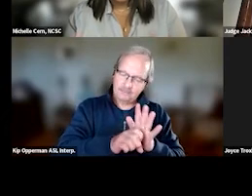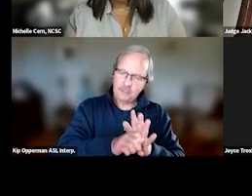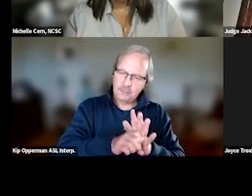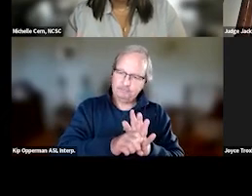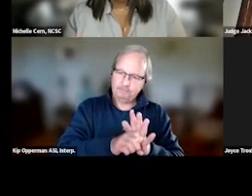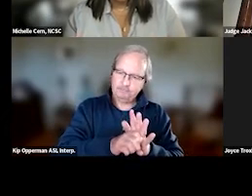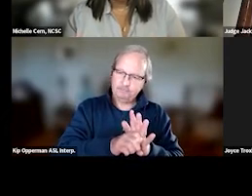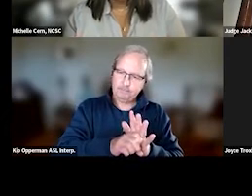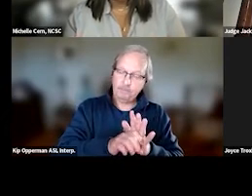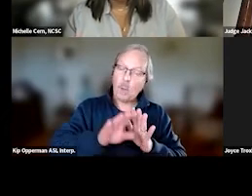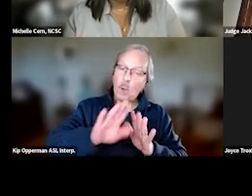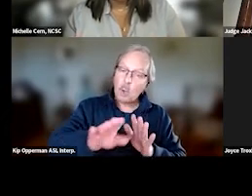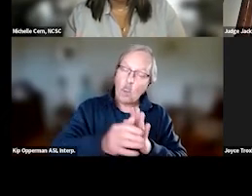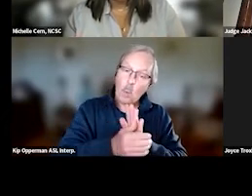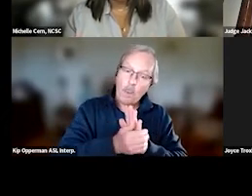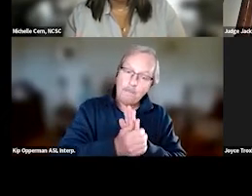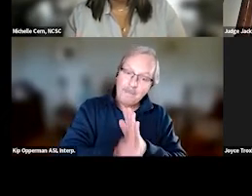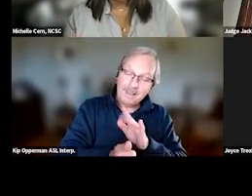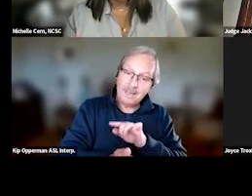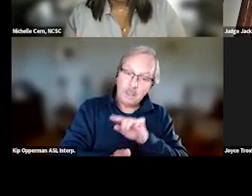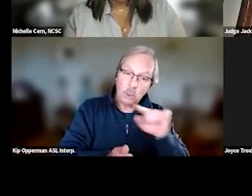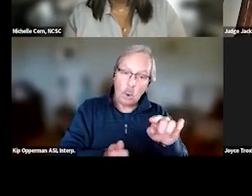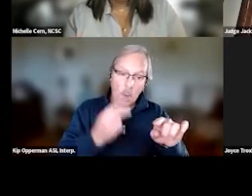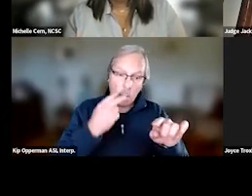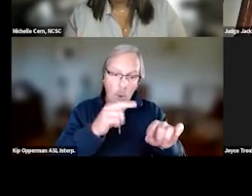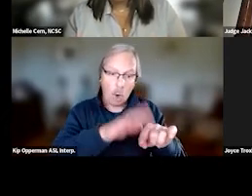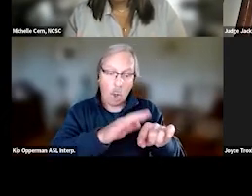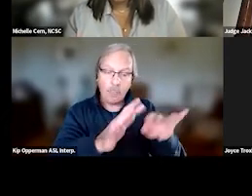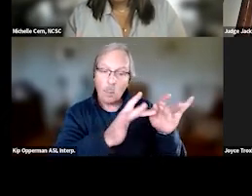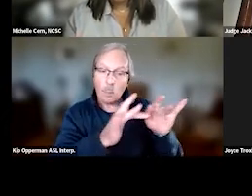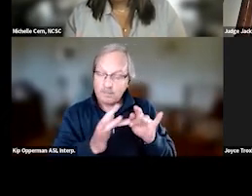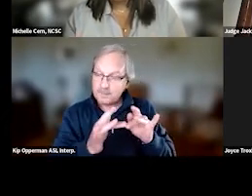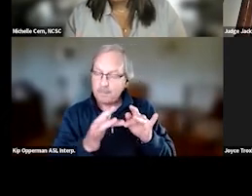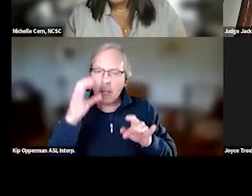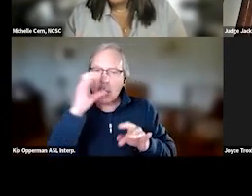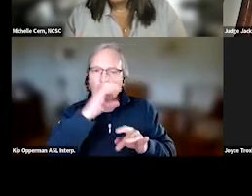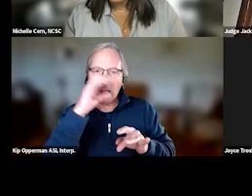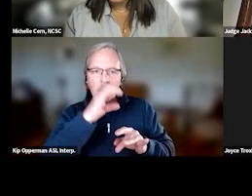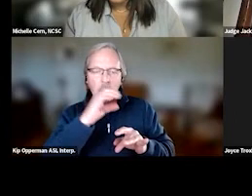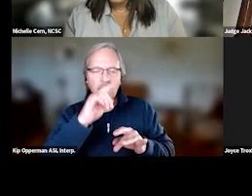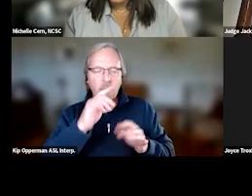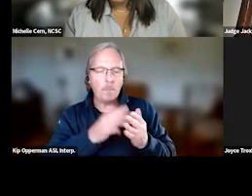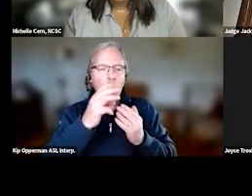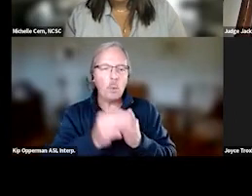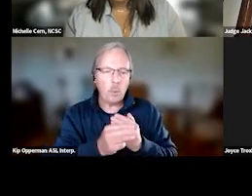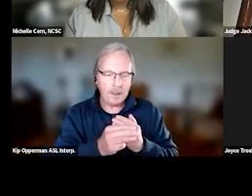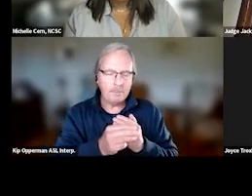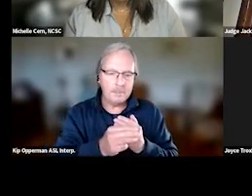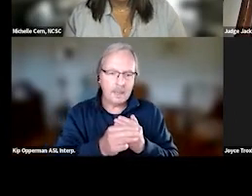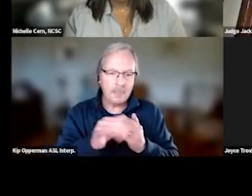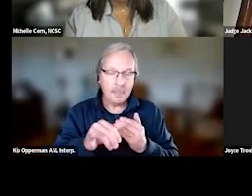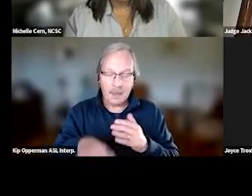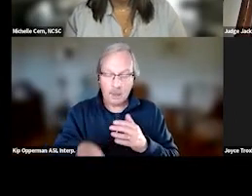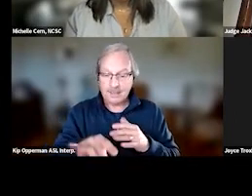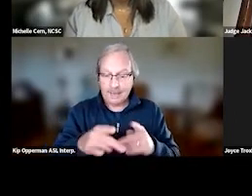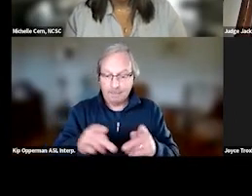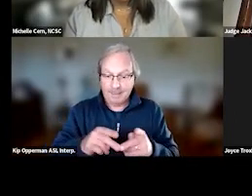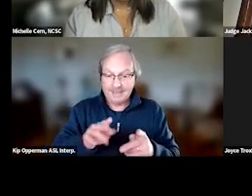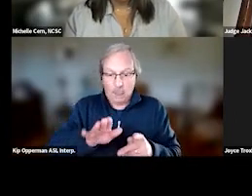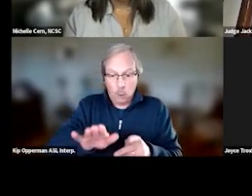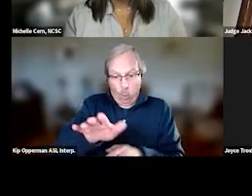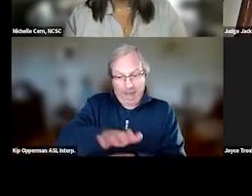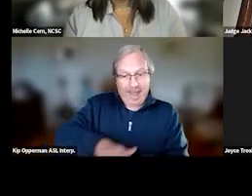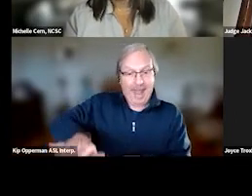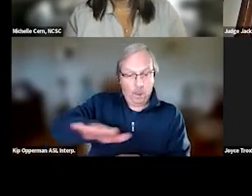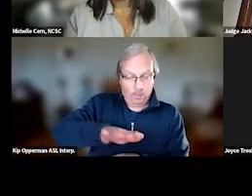your ability to go onto the Project ECHO website and look for programs that are taking place in your area,